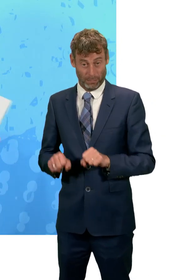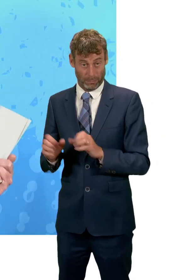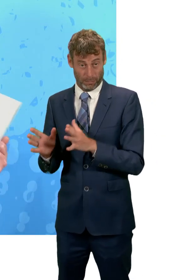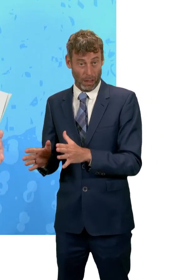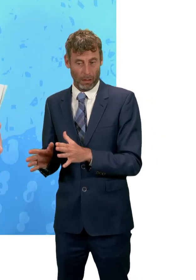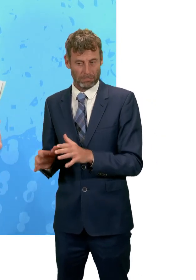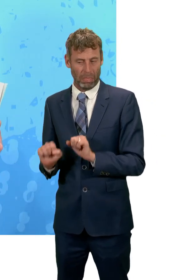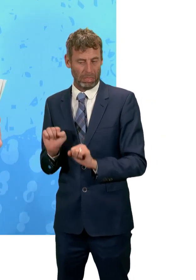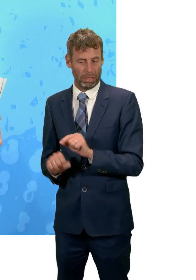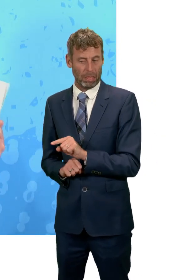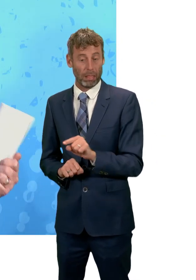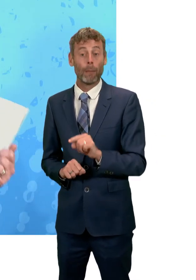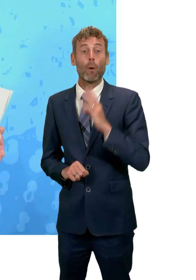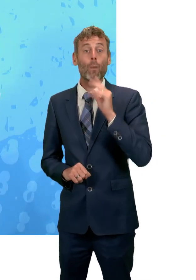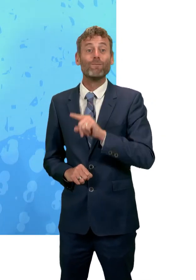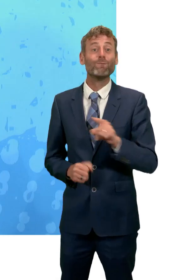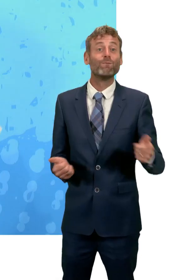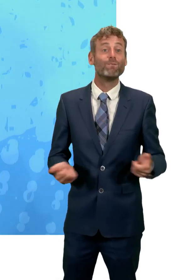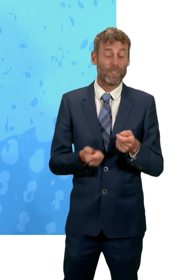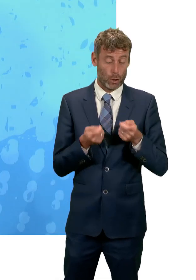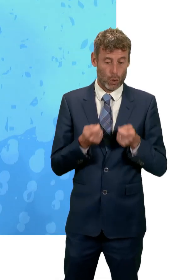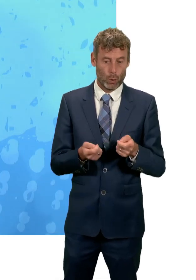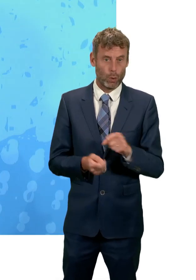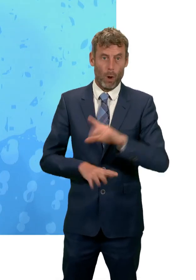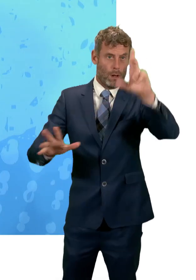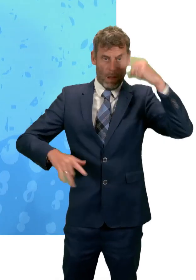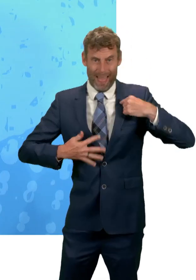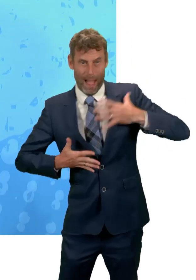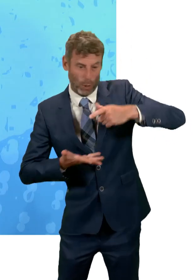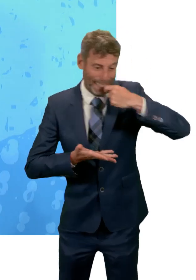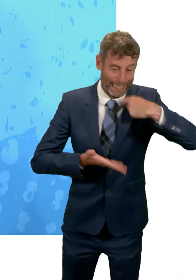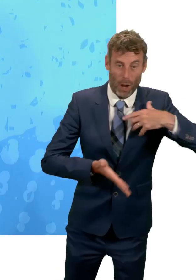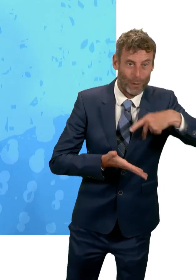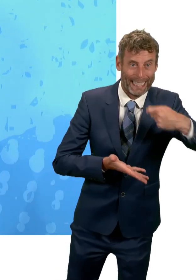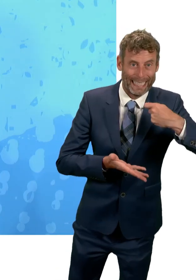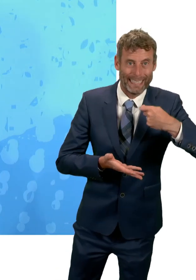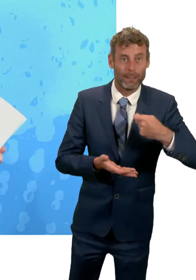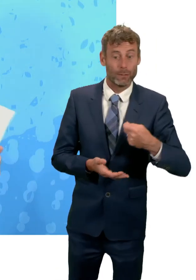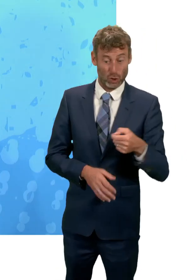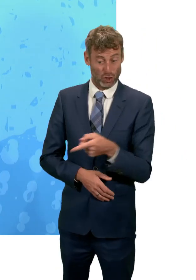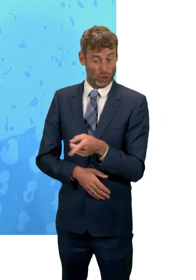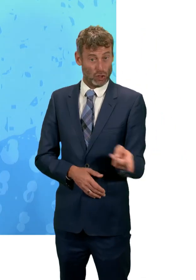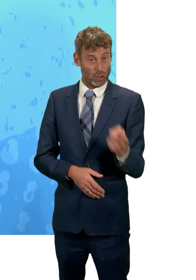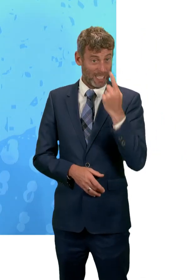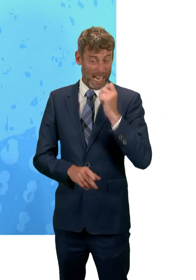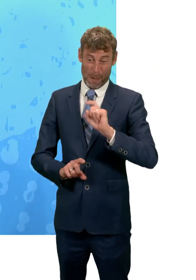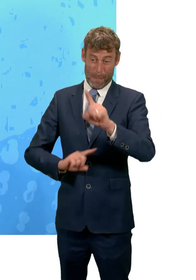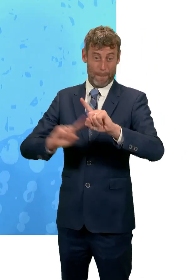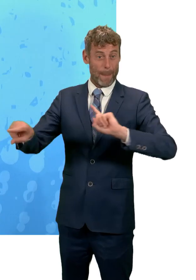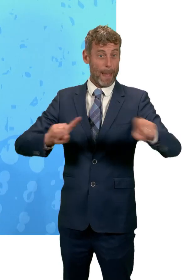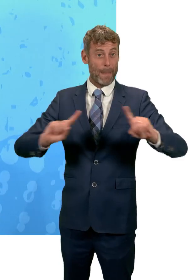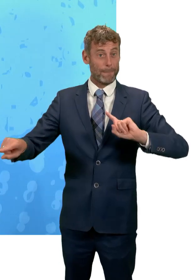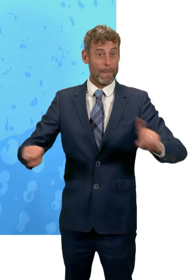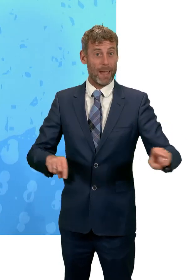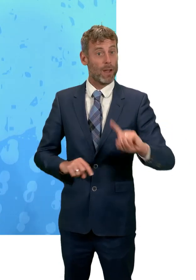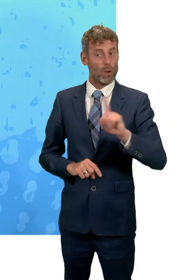where the children could be encouraging the parents better, if they've got that education and they've got that knowledge,